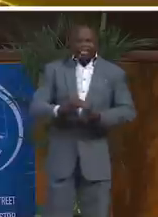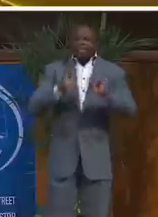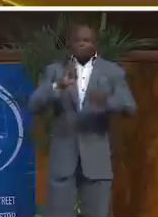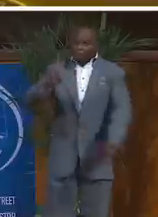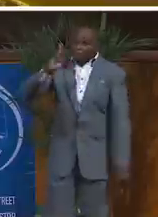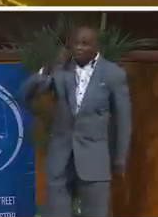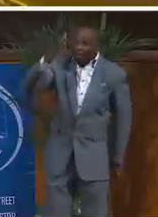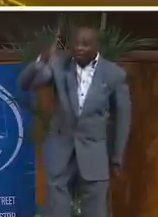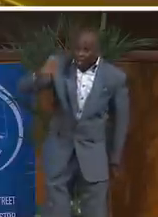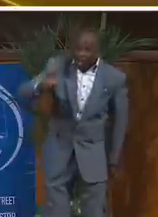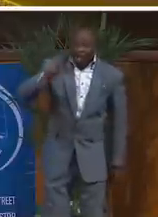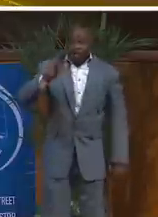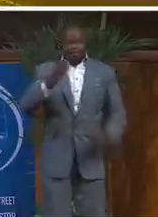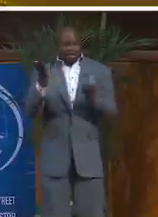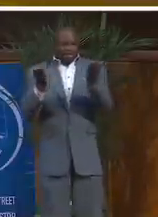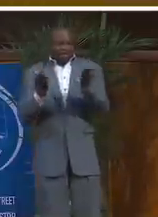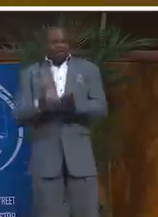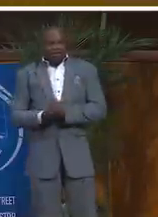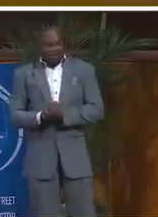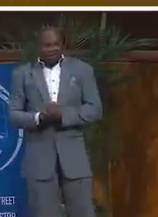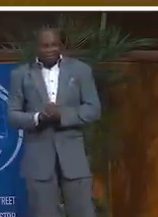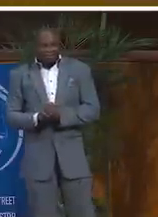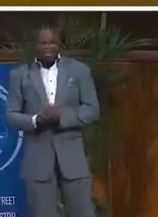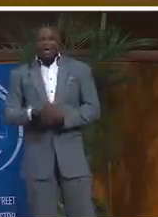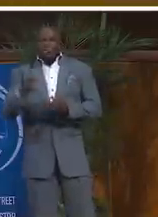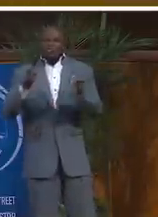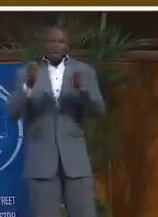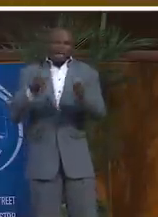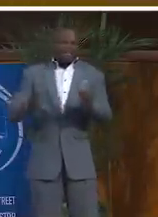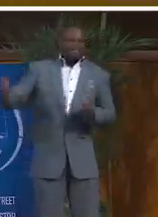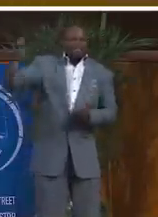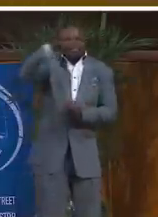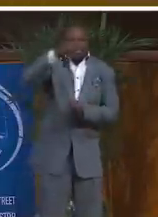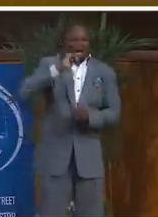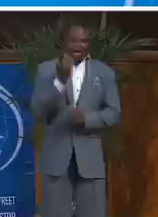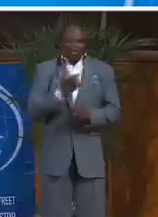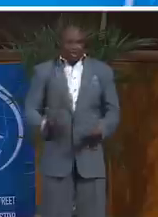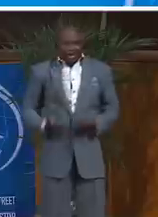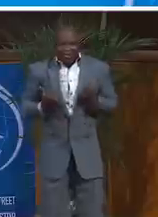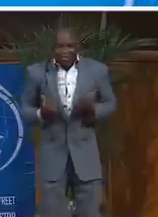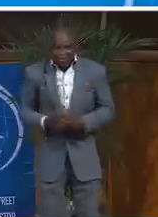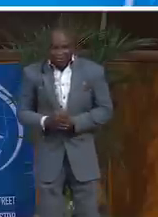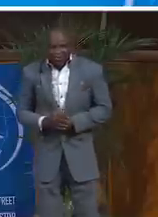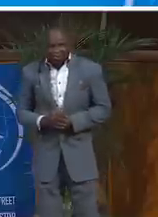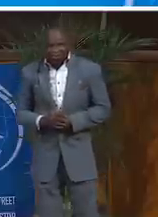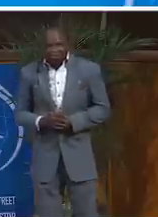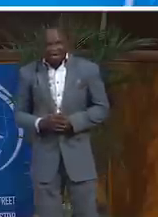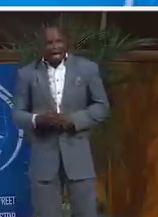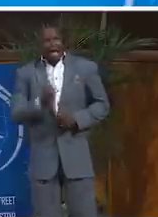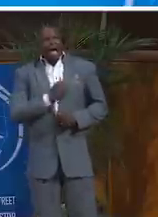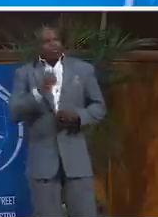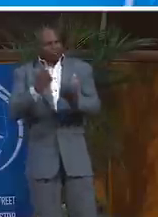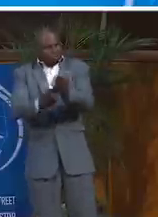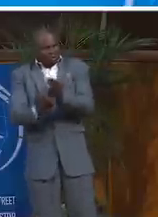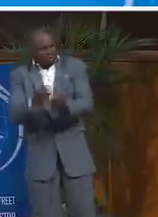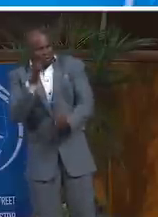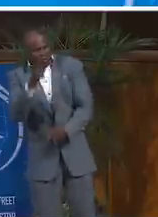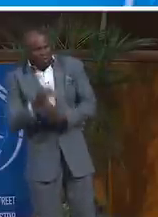but one God who we serve, who reigns over our lives. I would argue with